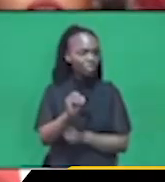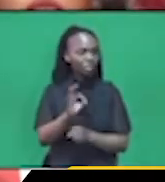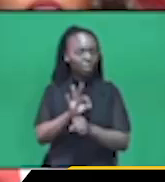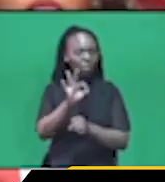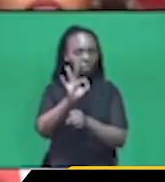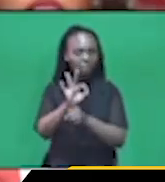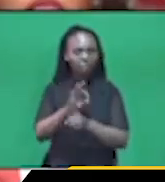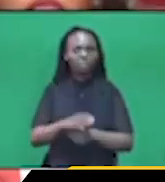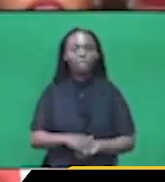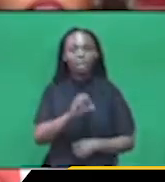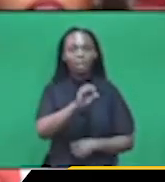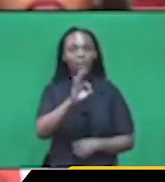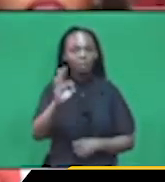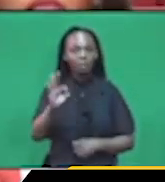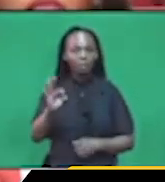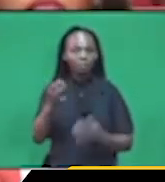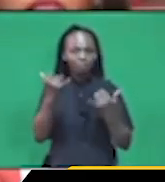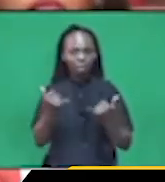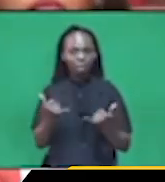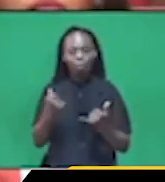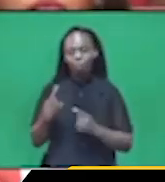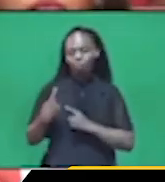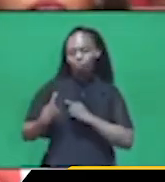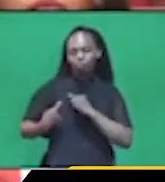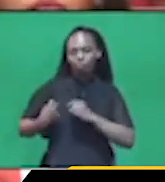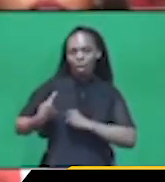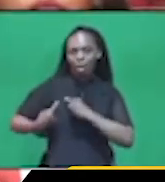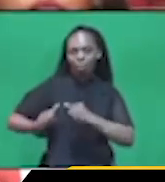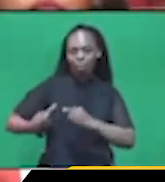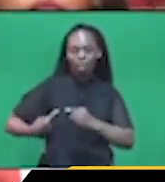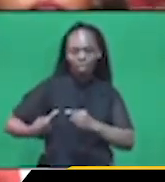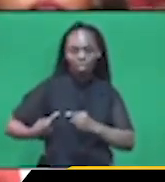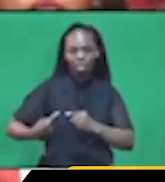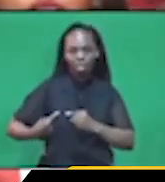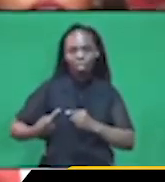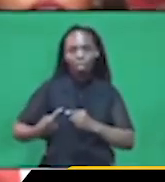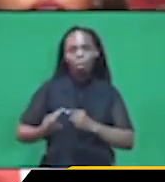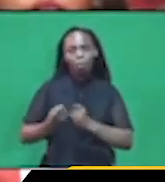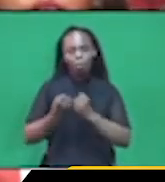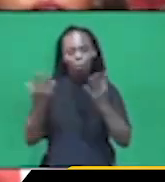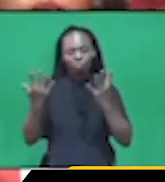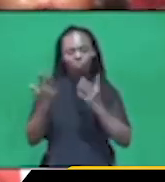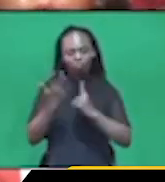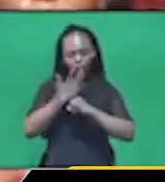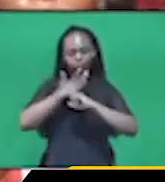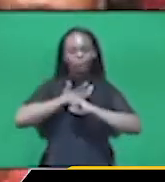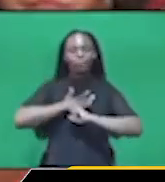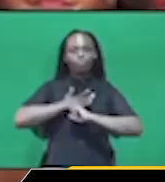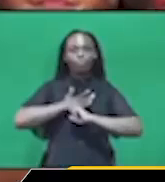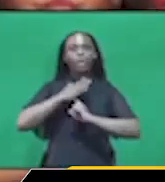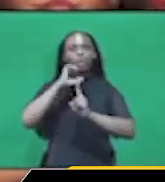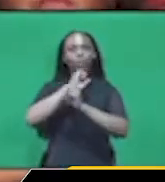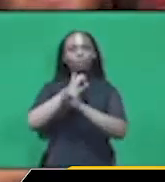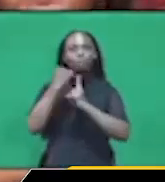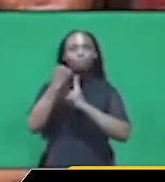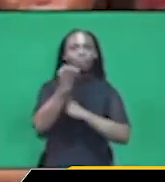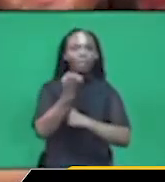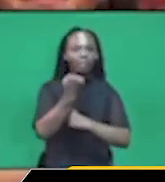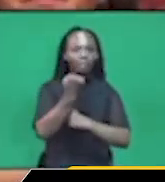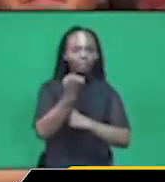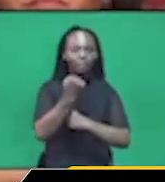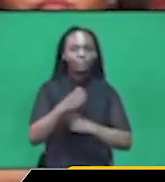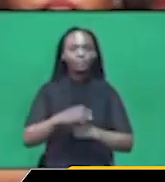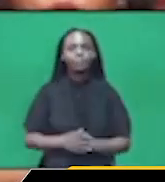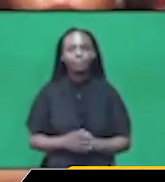of the struggle of the most oppressed society. It declared itself as